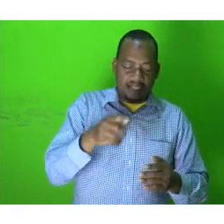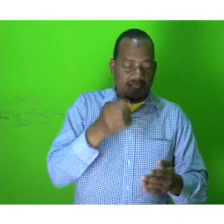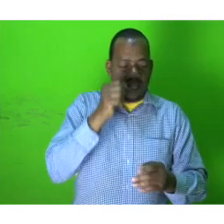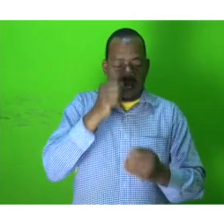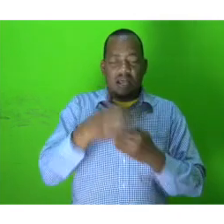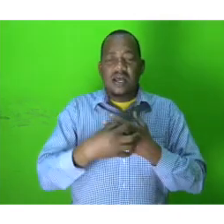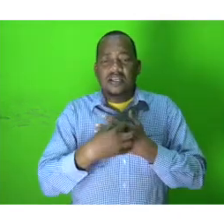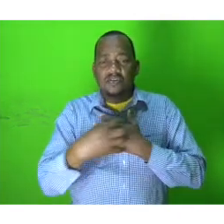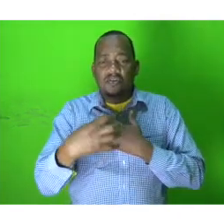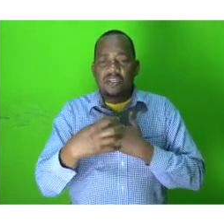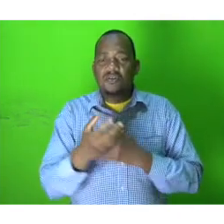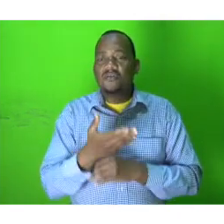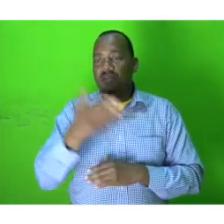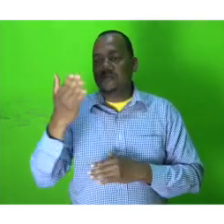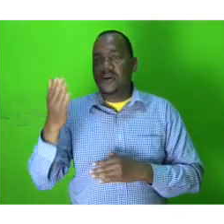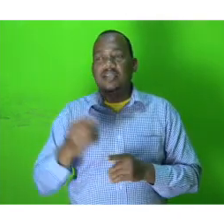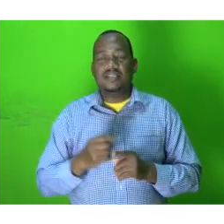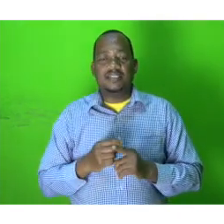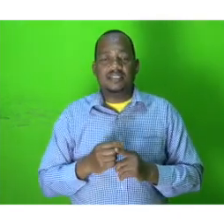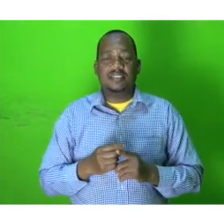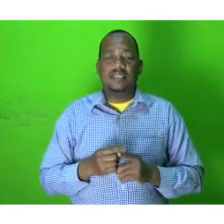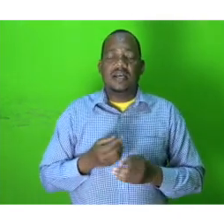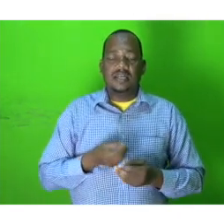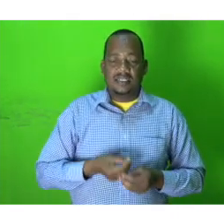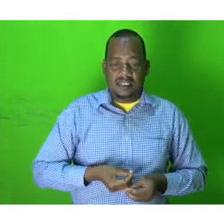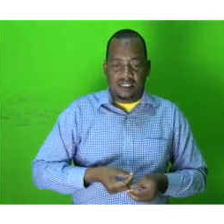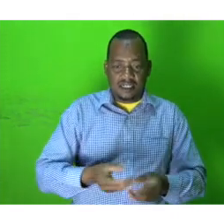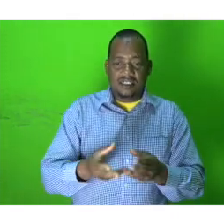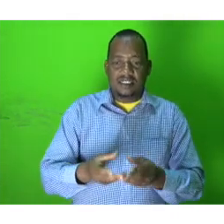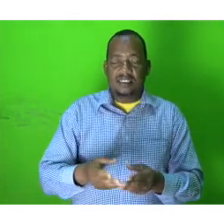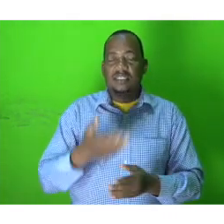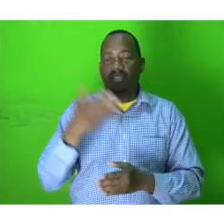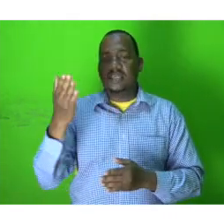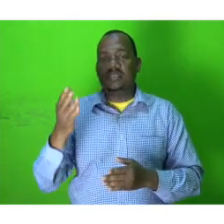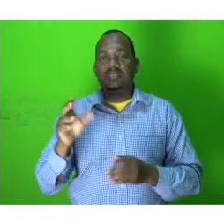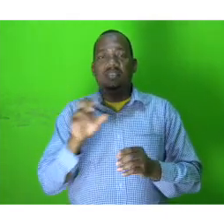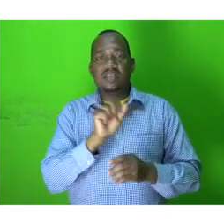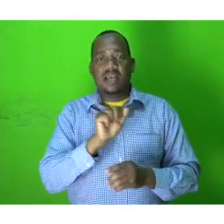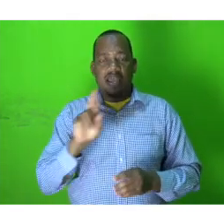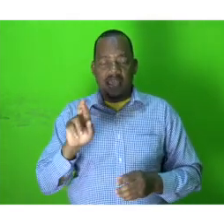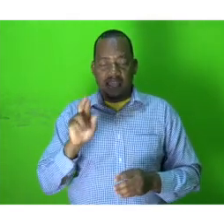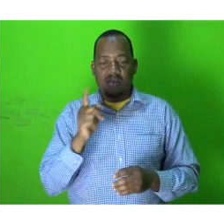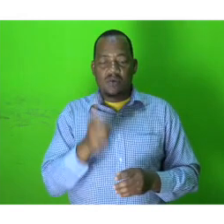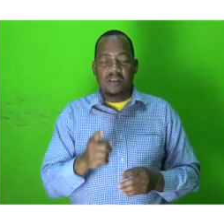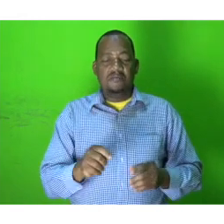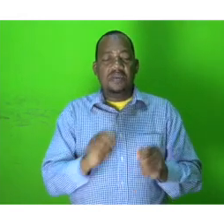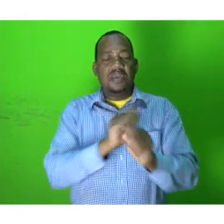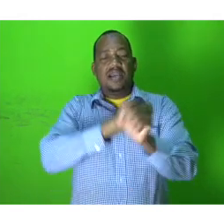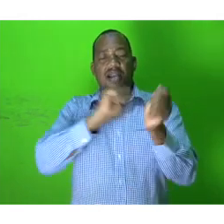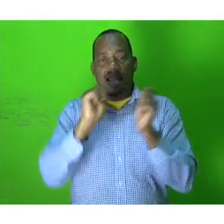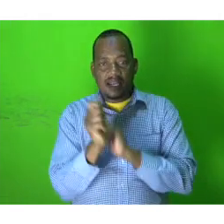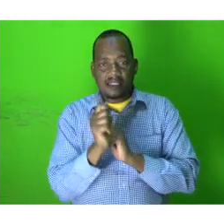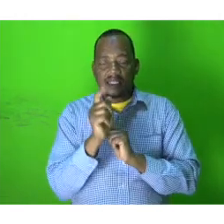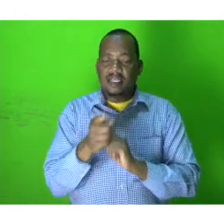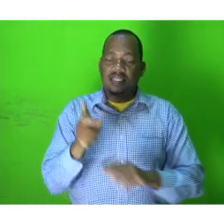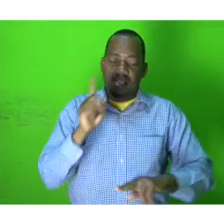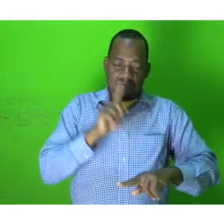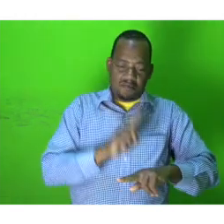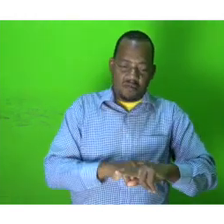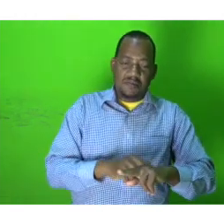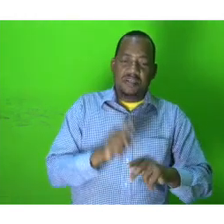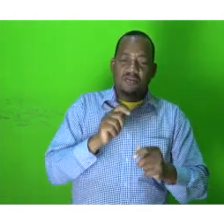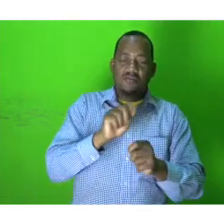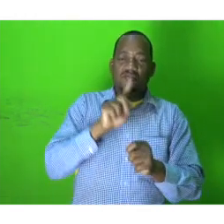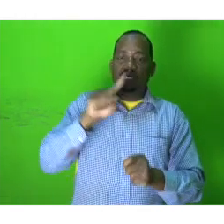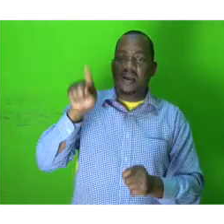the recording of the various transactions, such as error will be corrected the moment